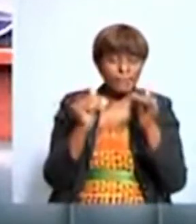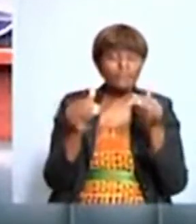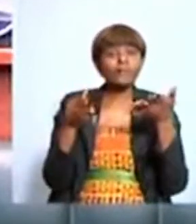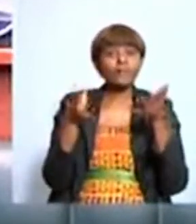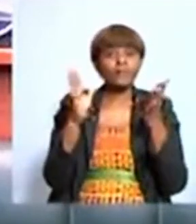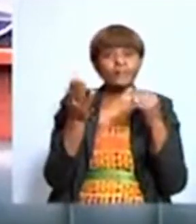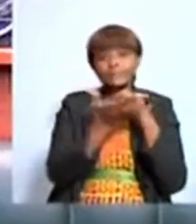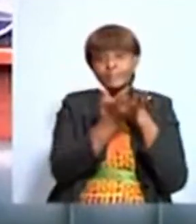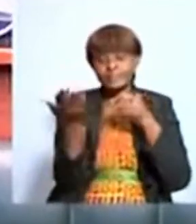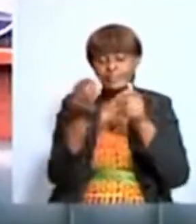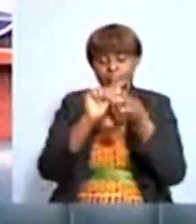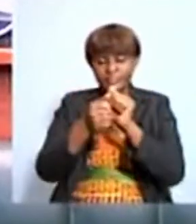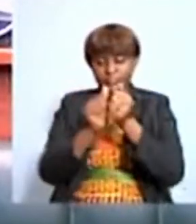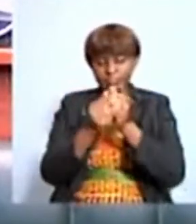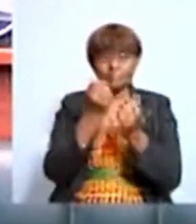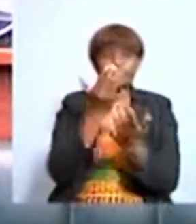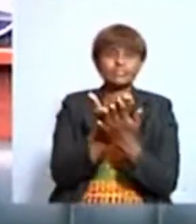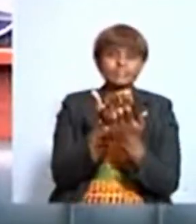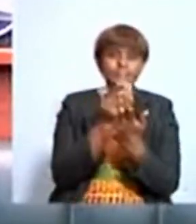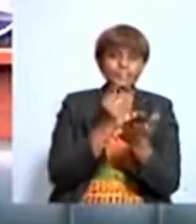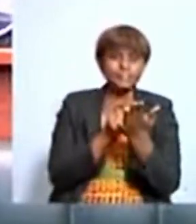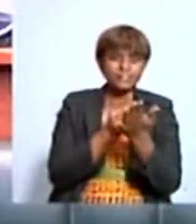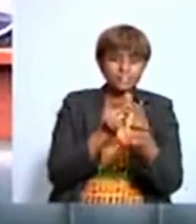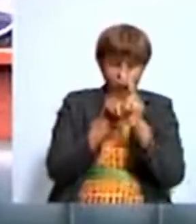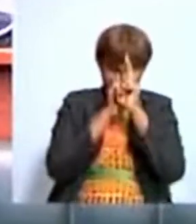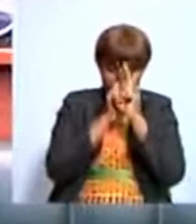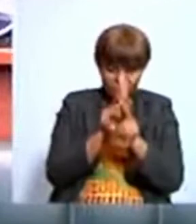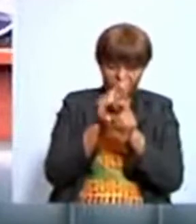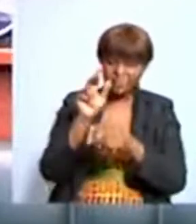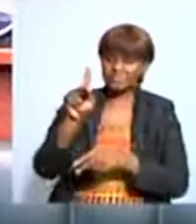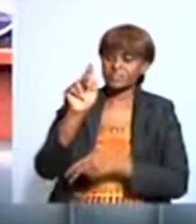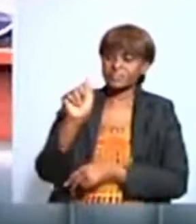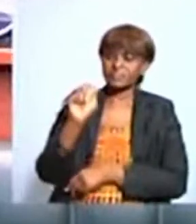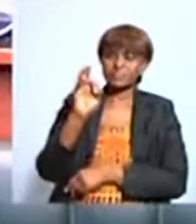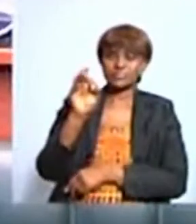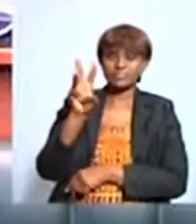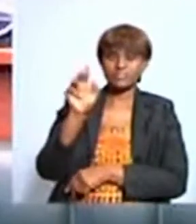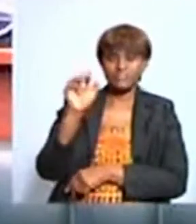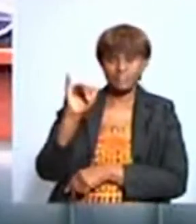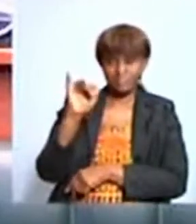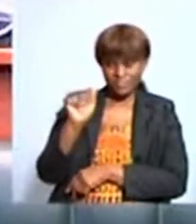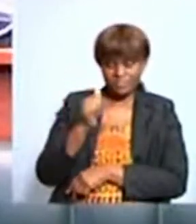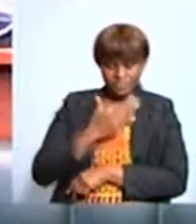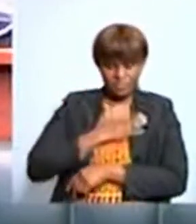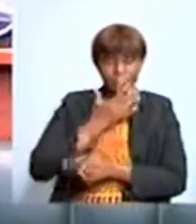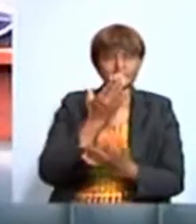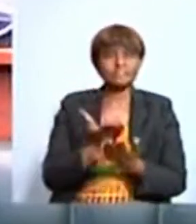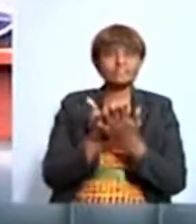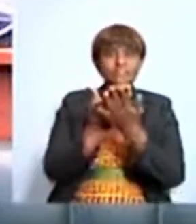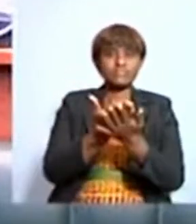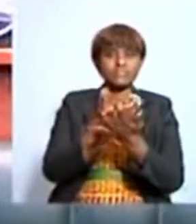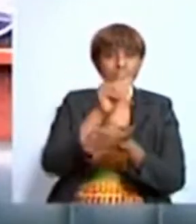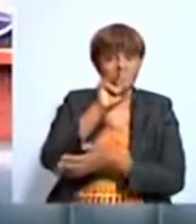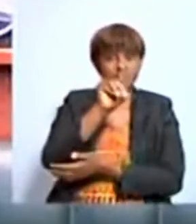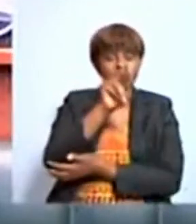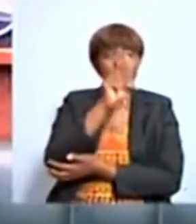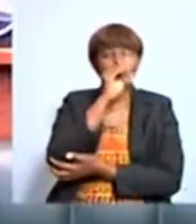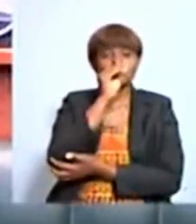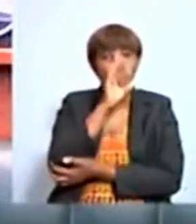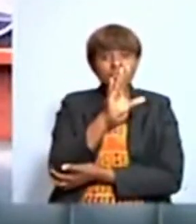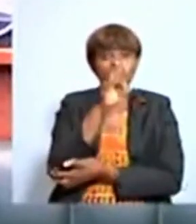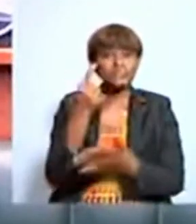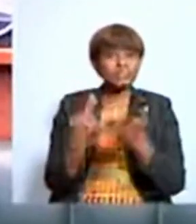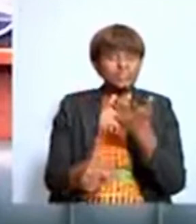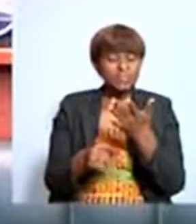allows the amendments proposed by Honourable Kafwaya, my submission, Mr. Speaker, is